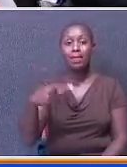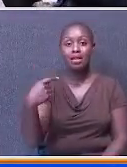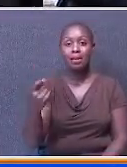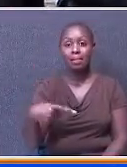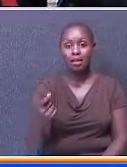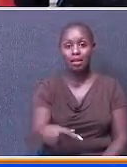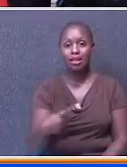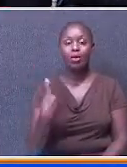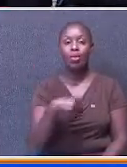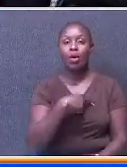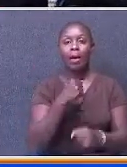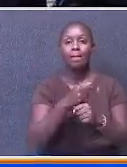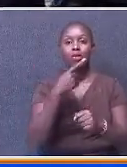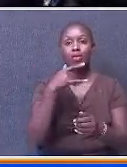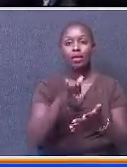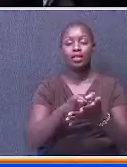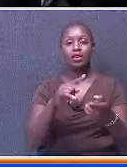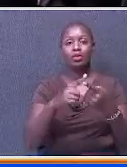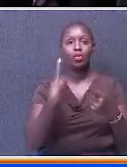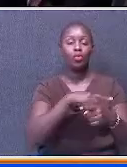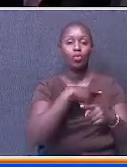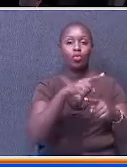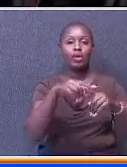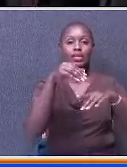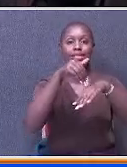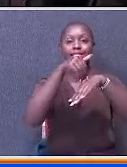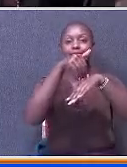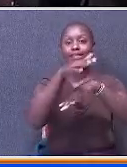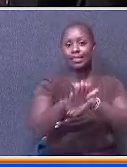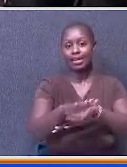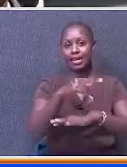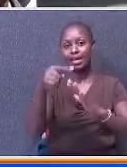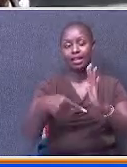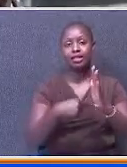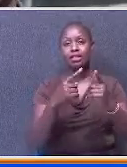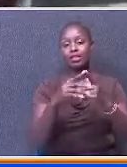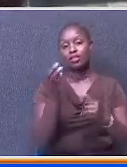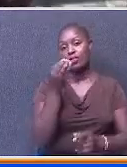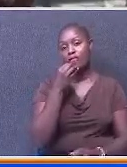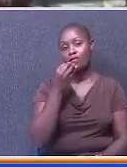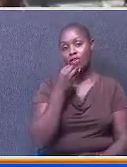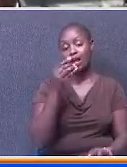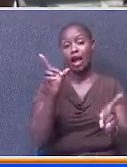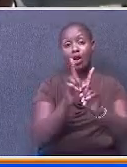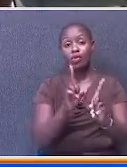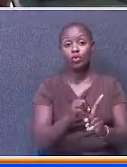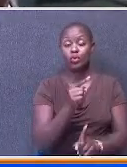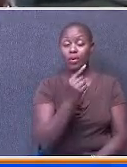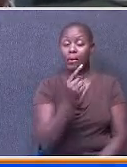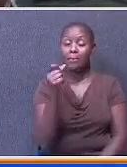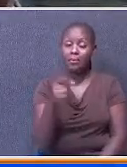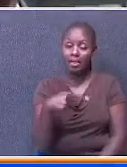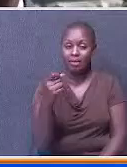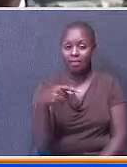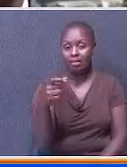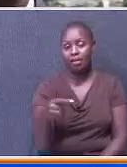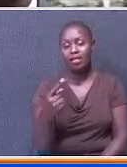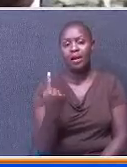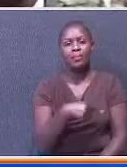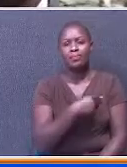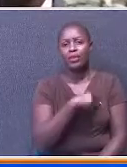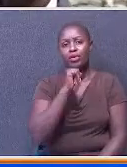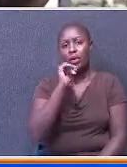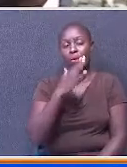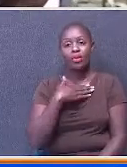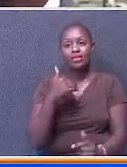we ensure that we send out these consignments, and each and every month we don't